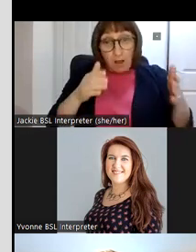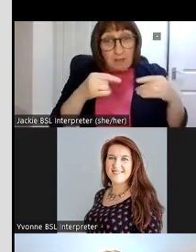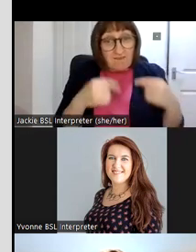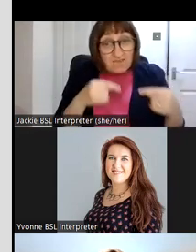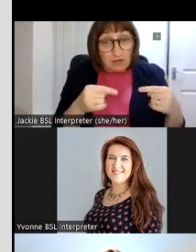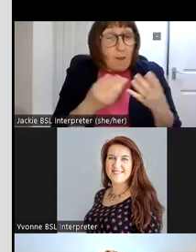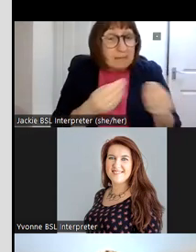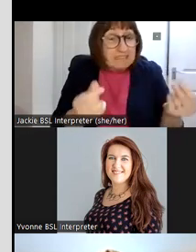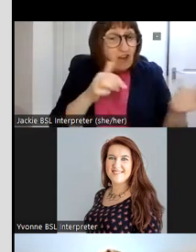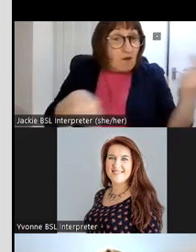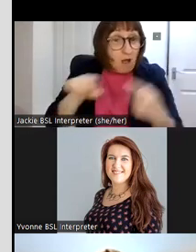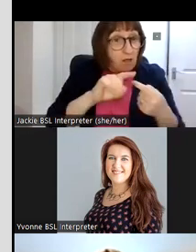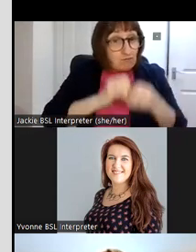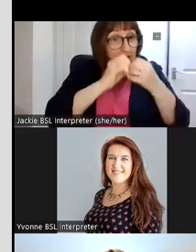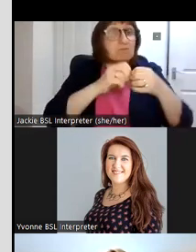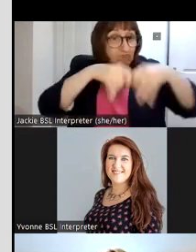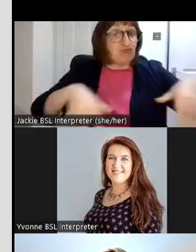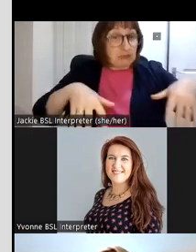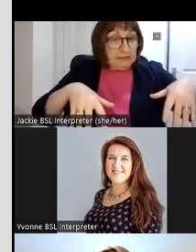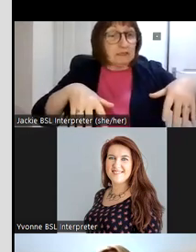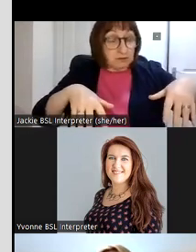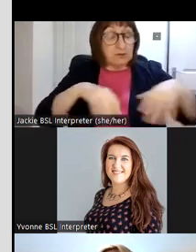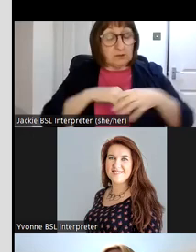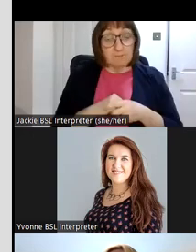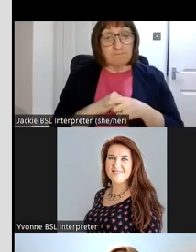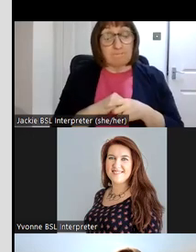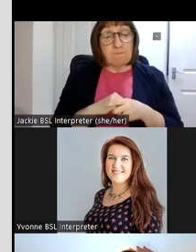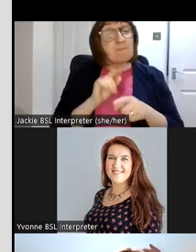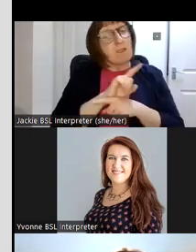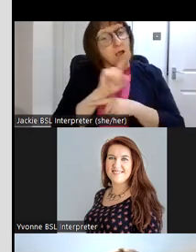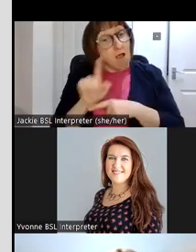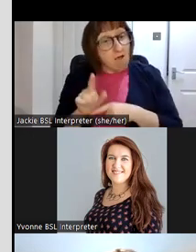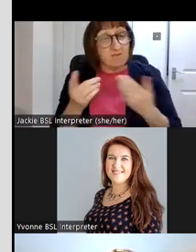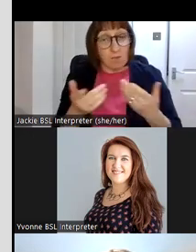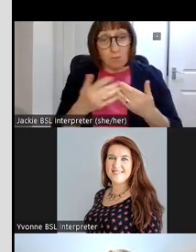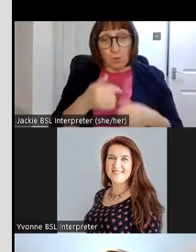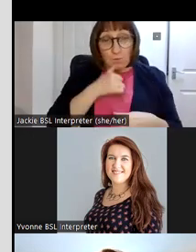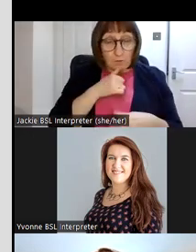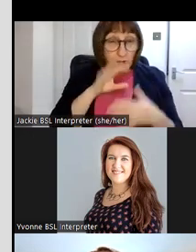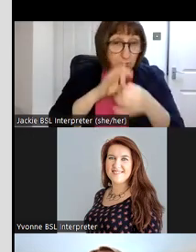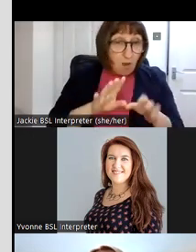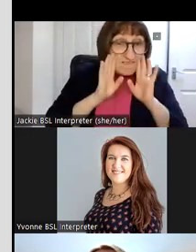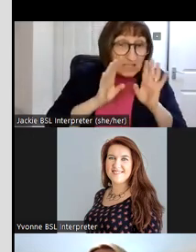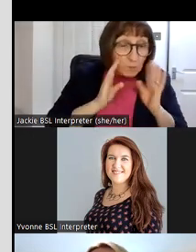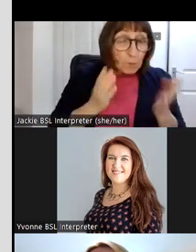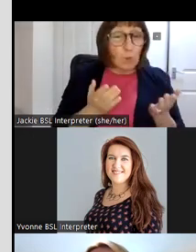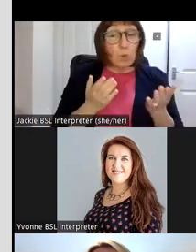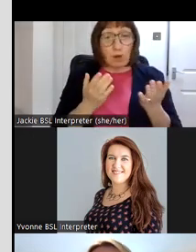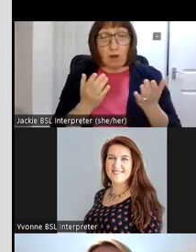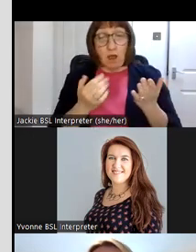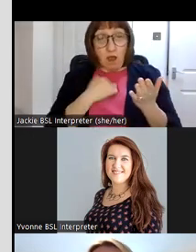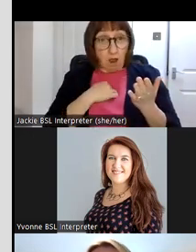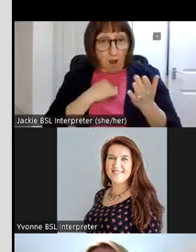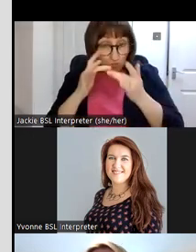material um and then after that we used facebook and our our